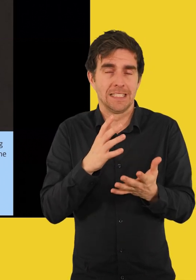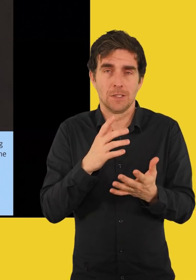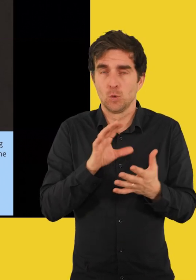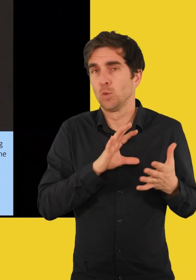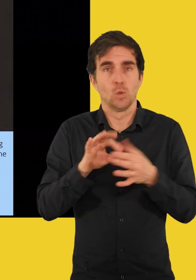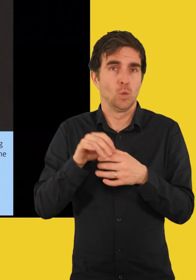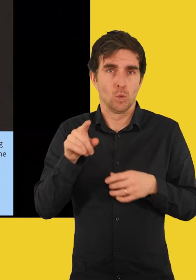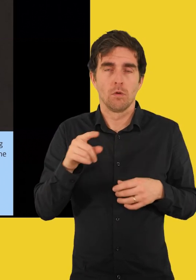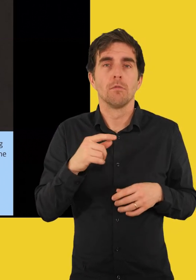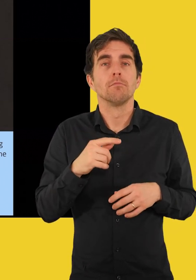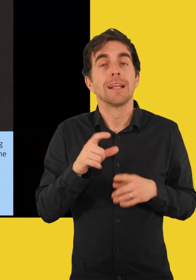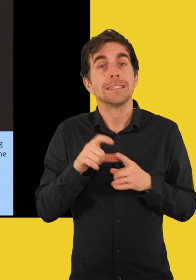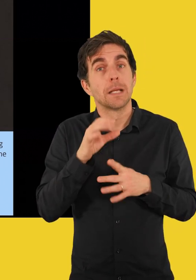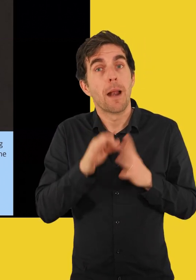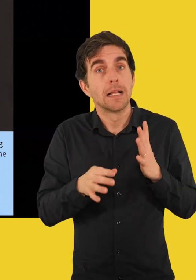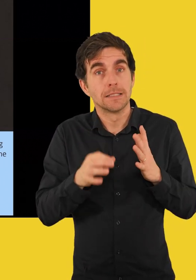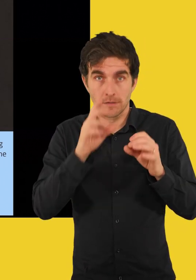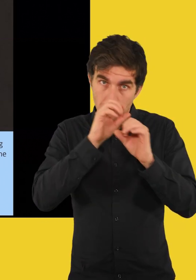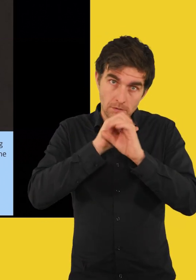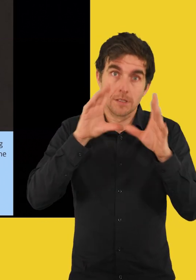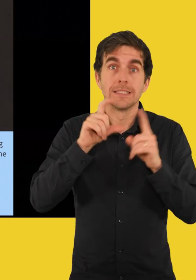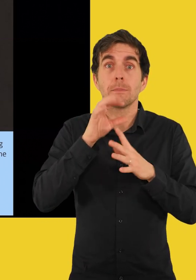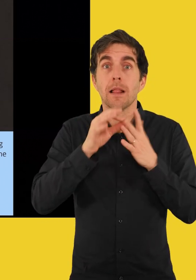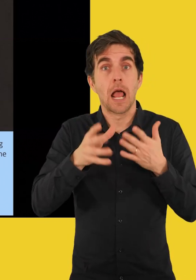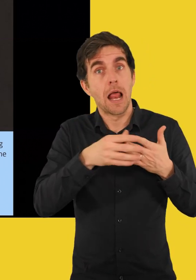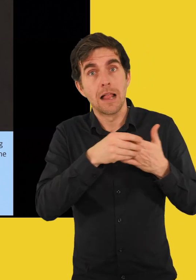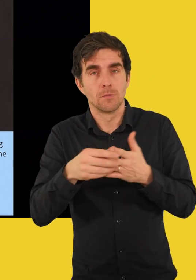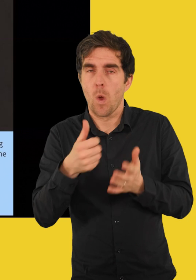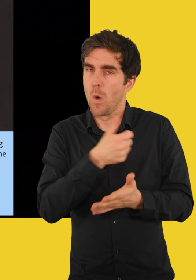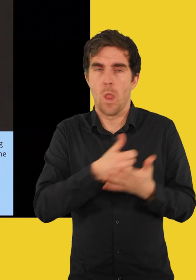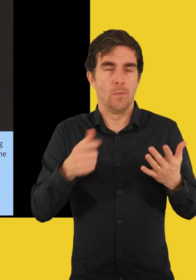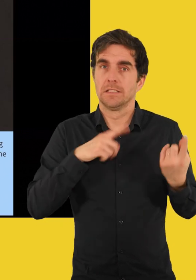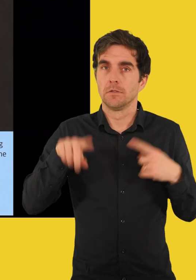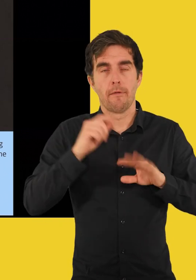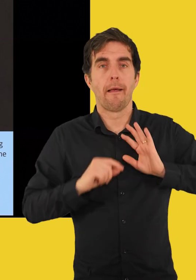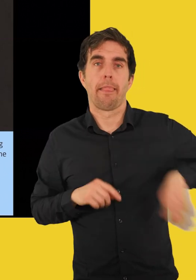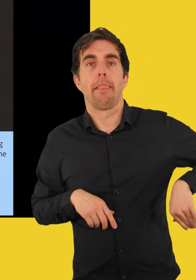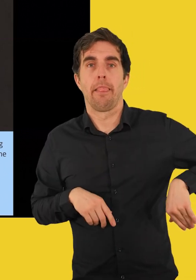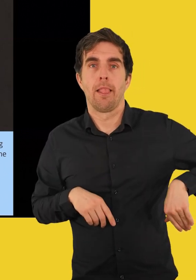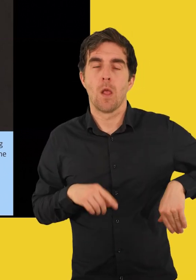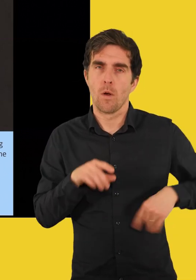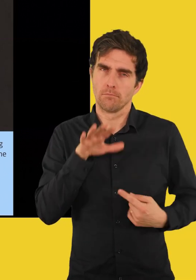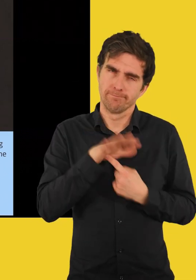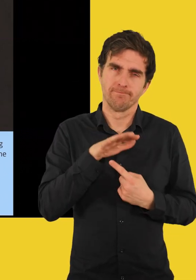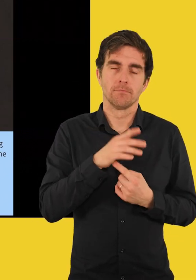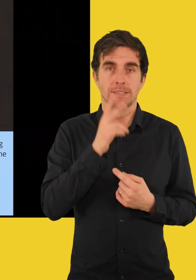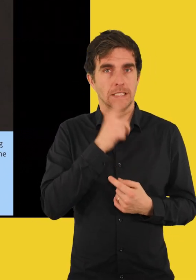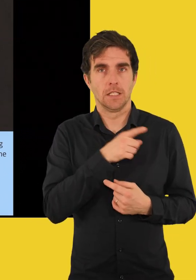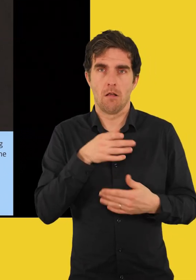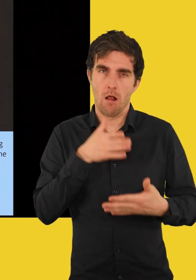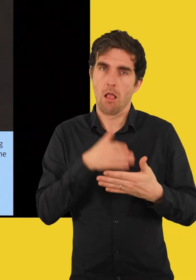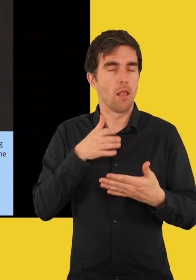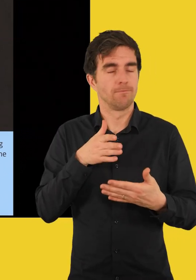resonating. I mentioned how disabled insights and disabled leaders often go unheard. One of the key barriers is a